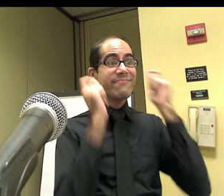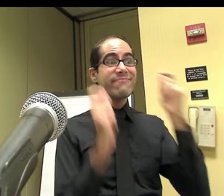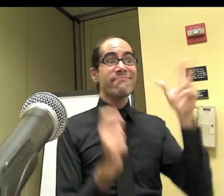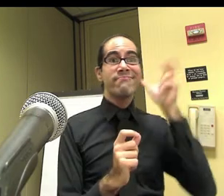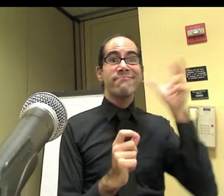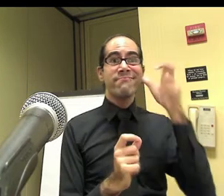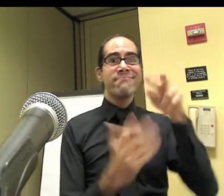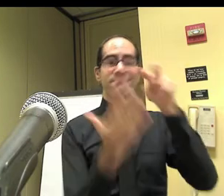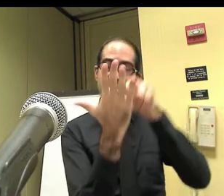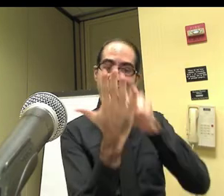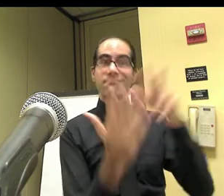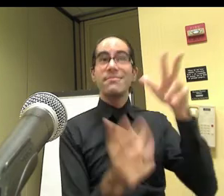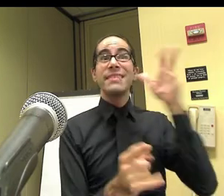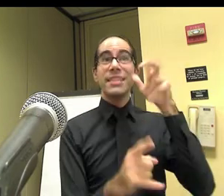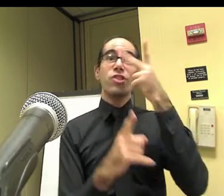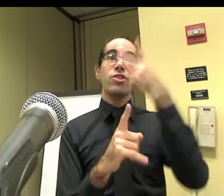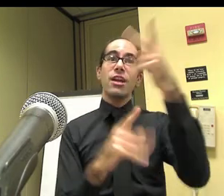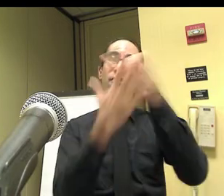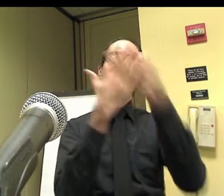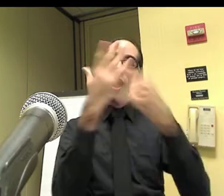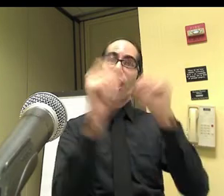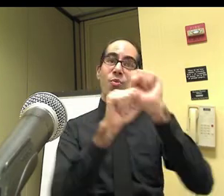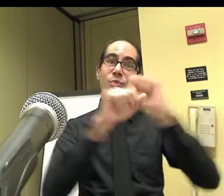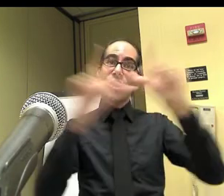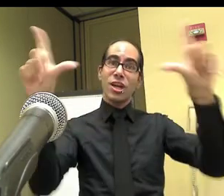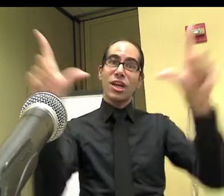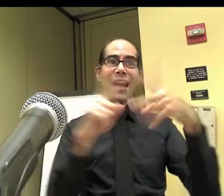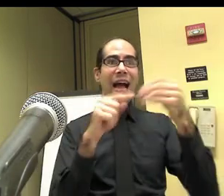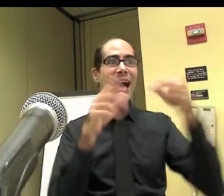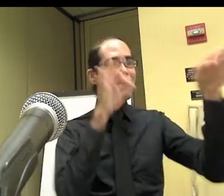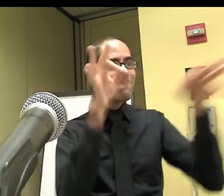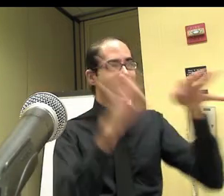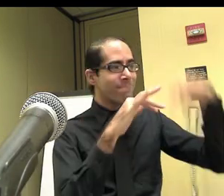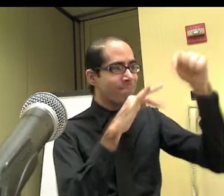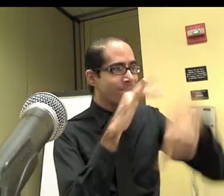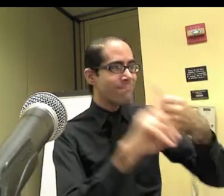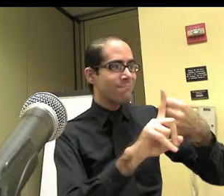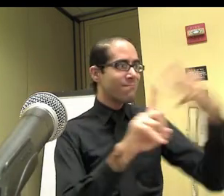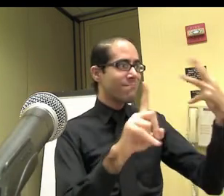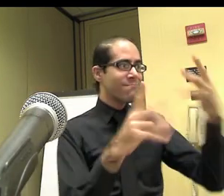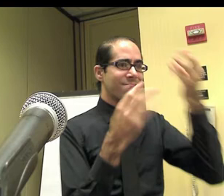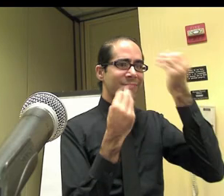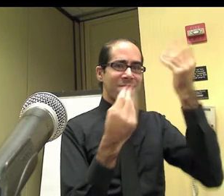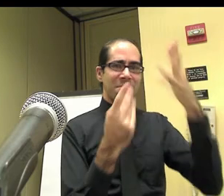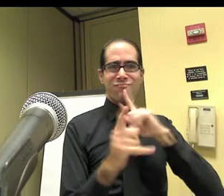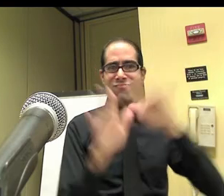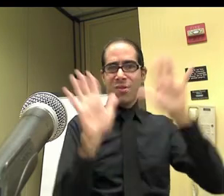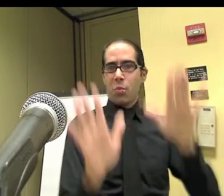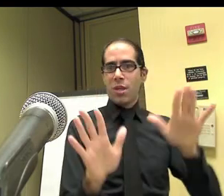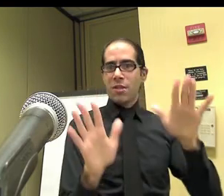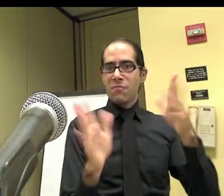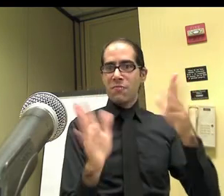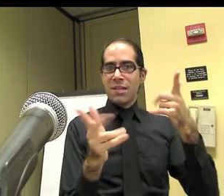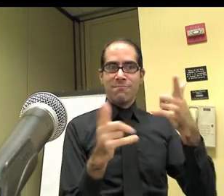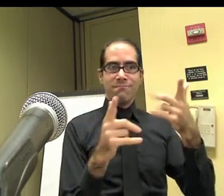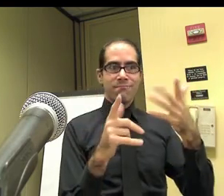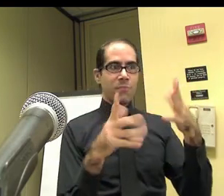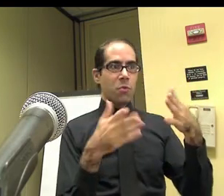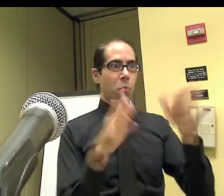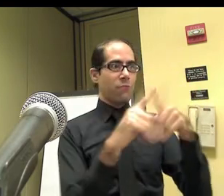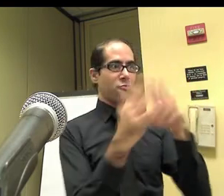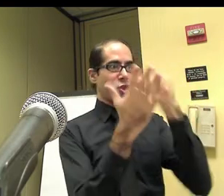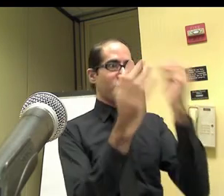When you go to a museum, you can see the artwork, you can see the